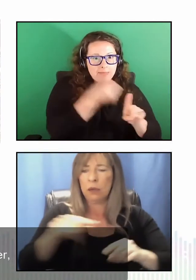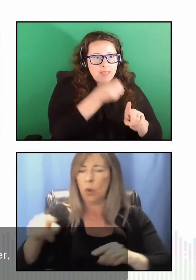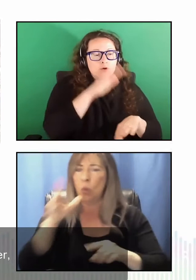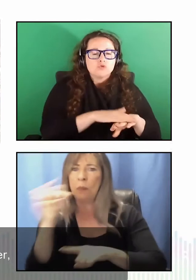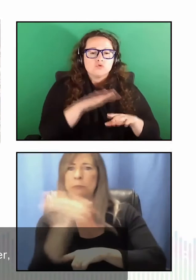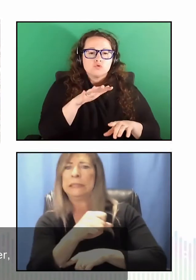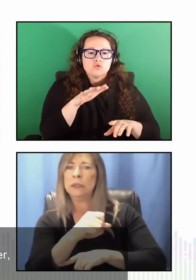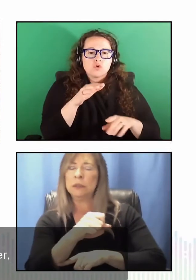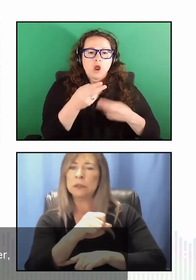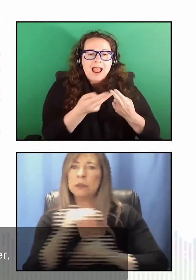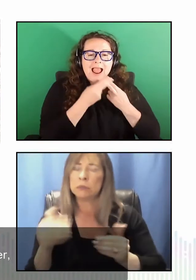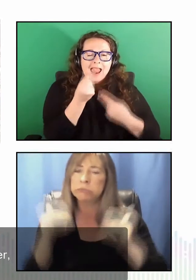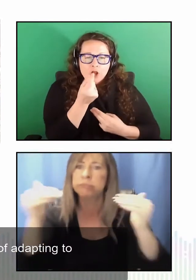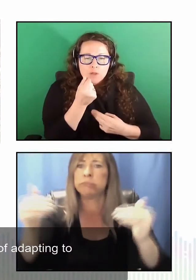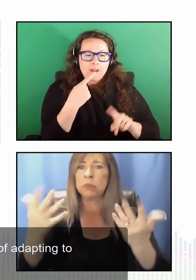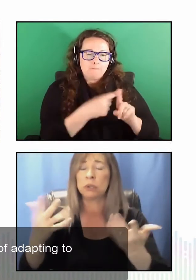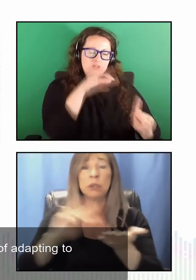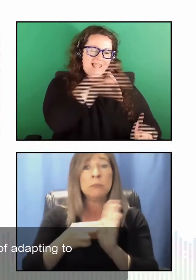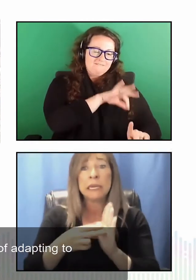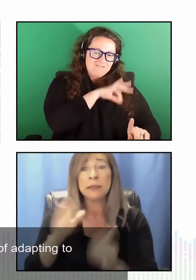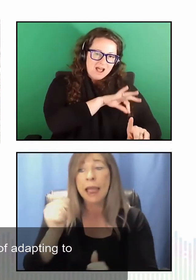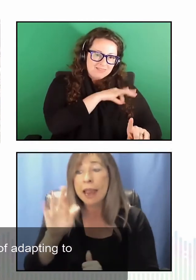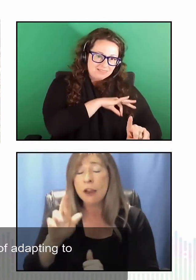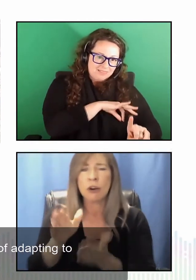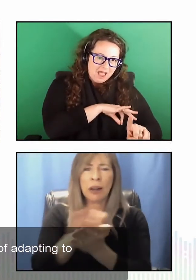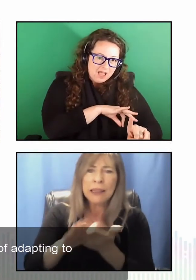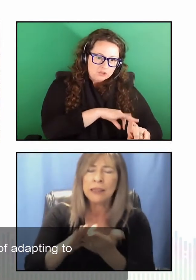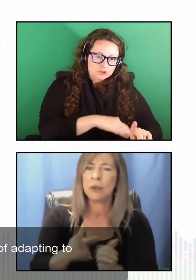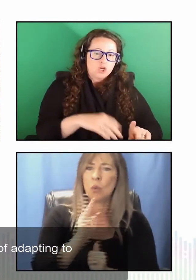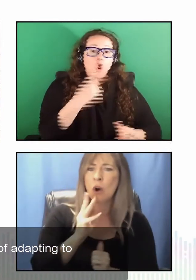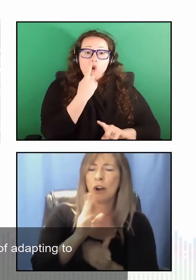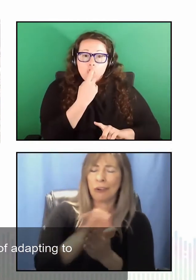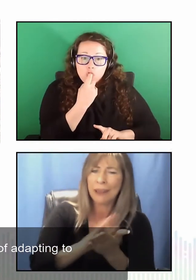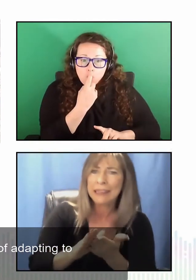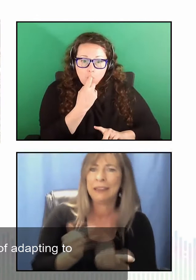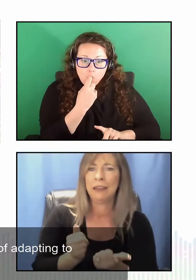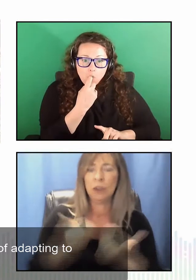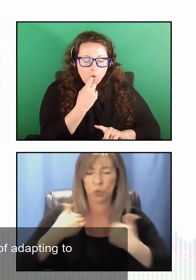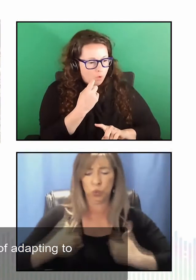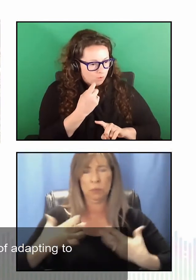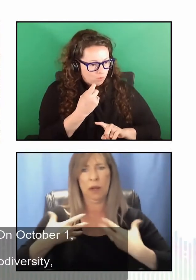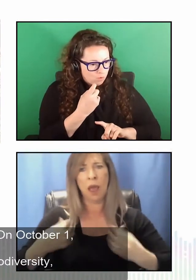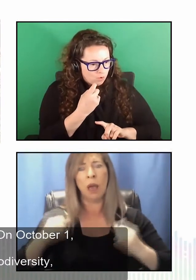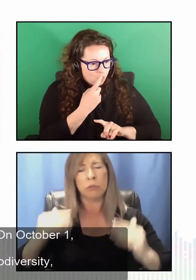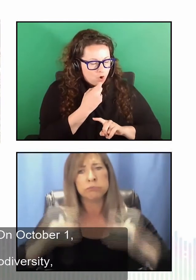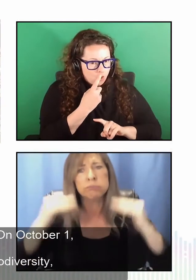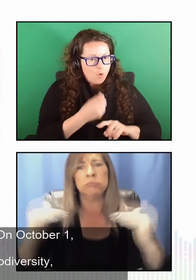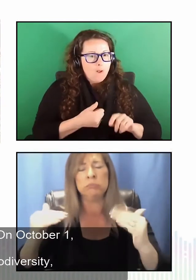in the form of cleaner air and water, improved human health, and greater odds of adaptation to climate